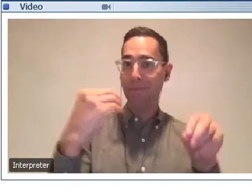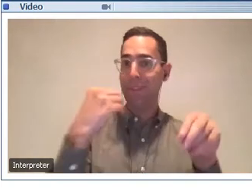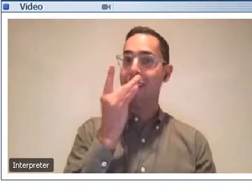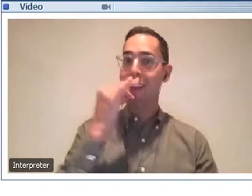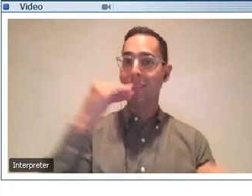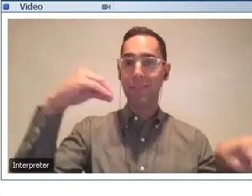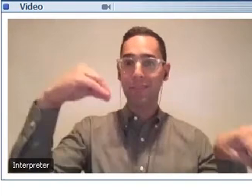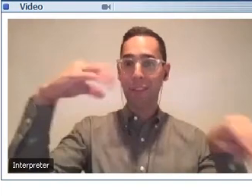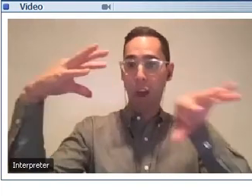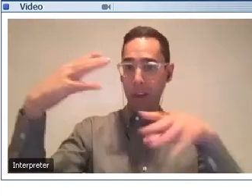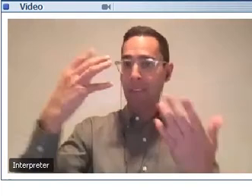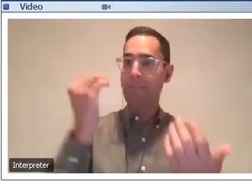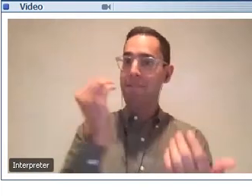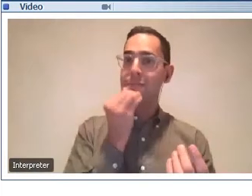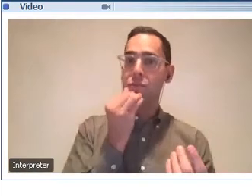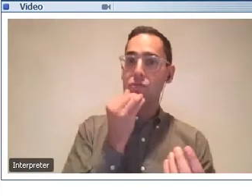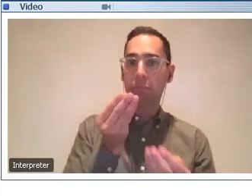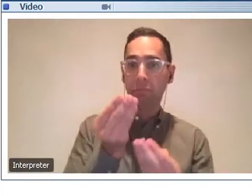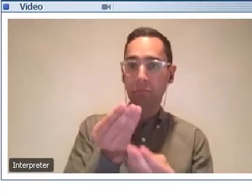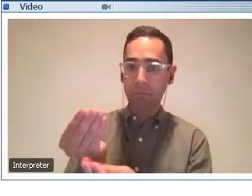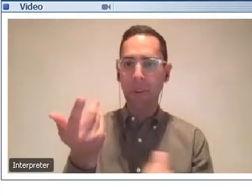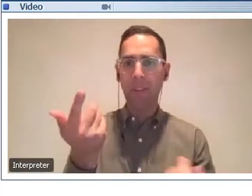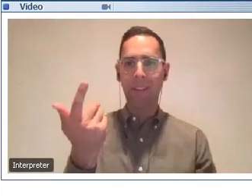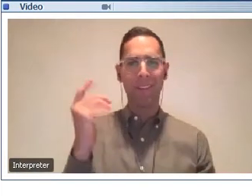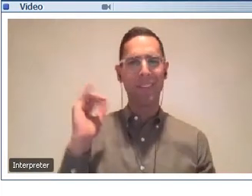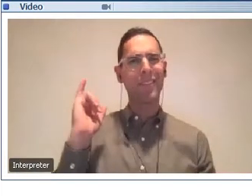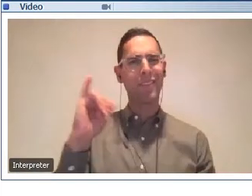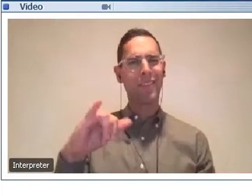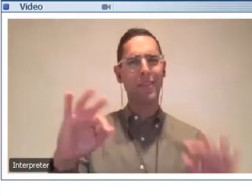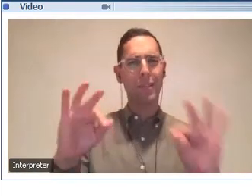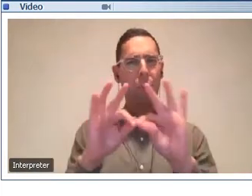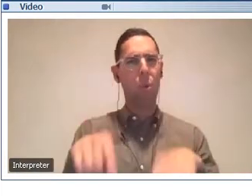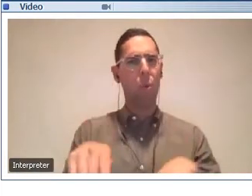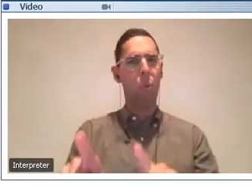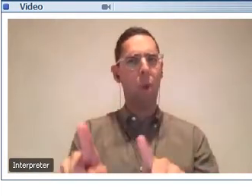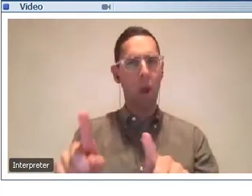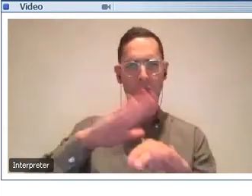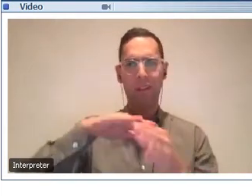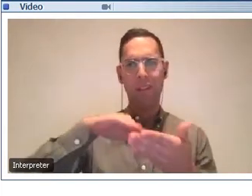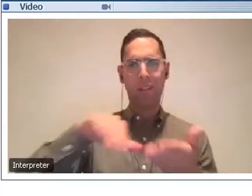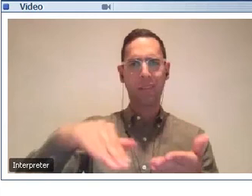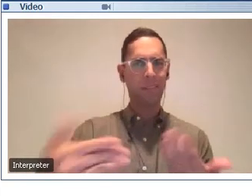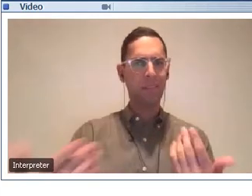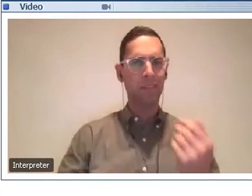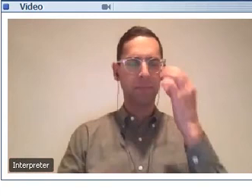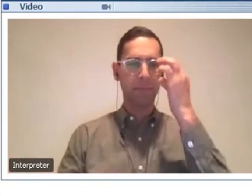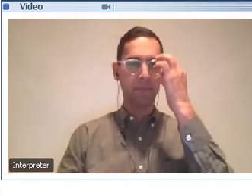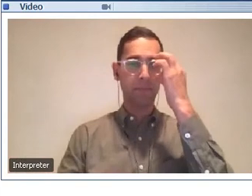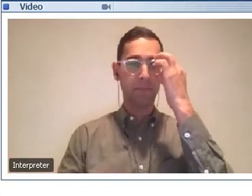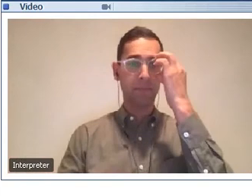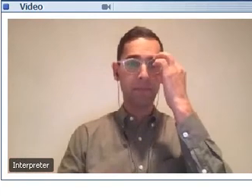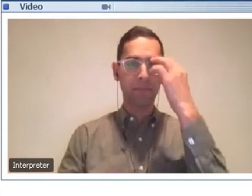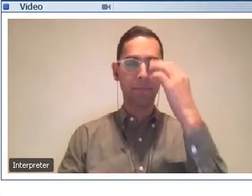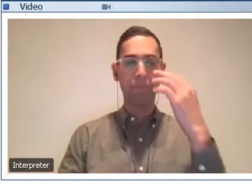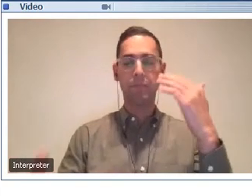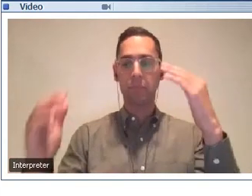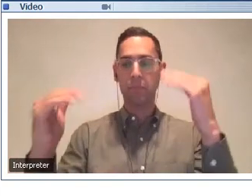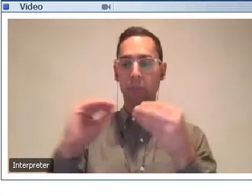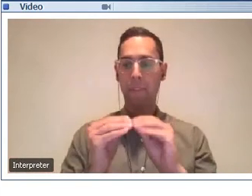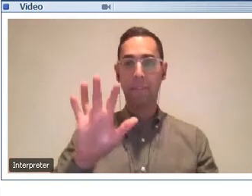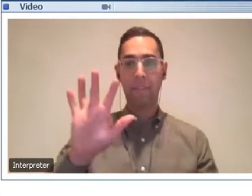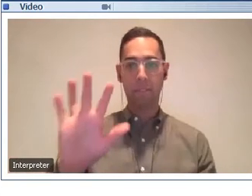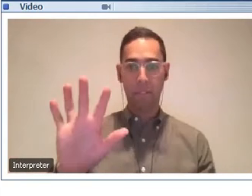table, and ensure that families can get by while a worker is taking leave. In addition, we think that paid